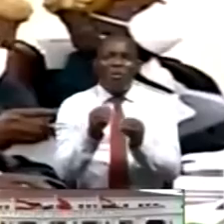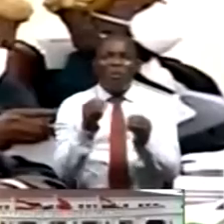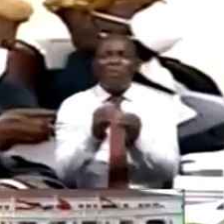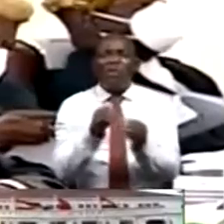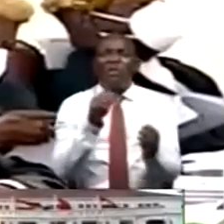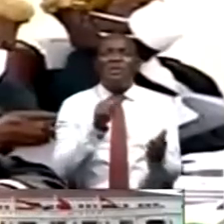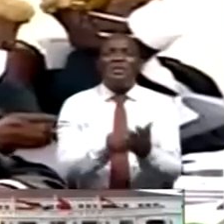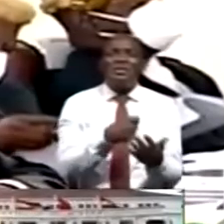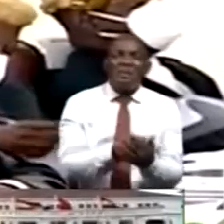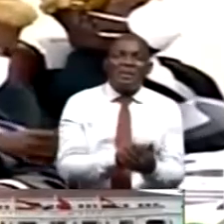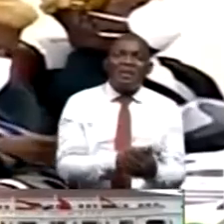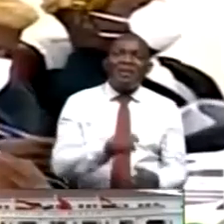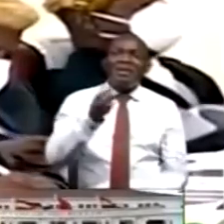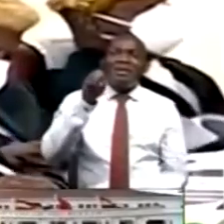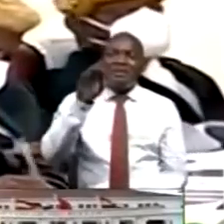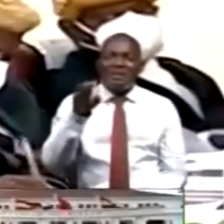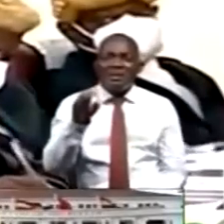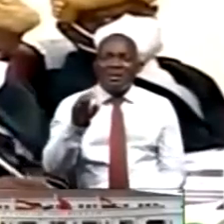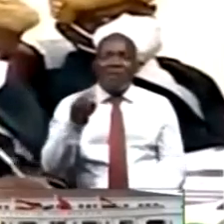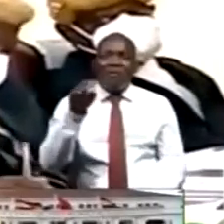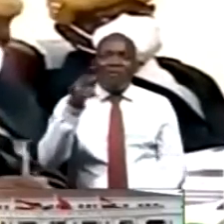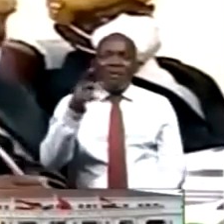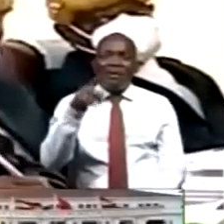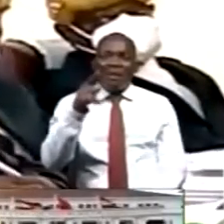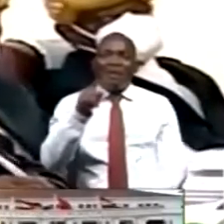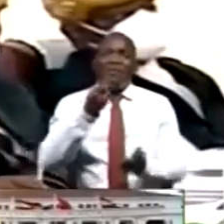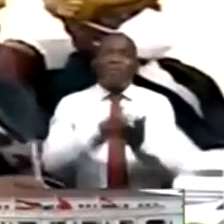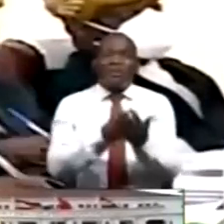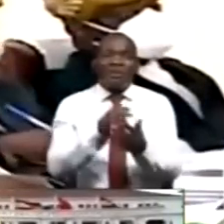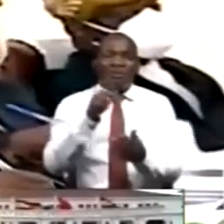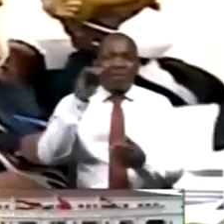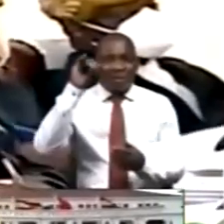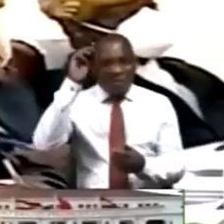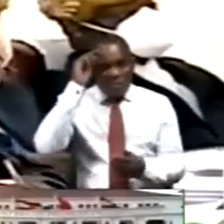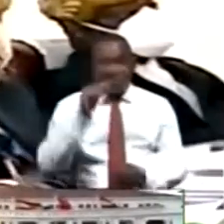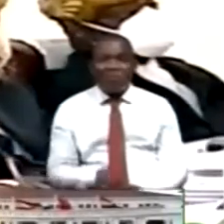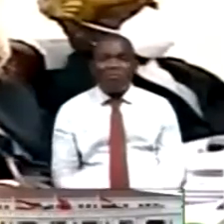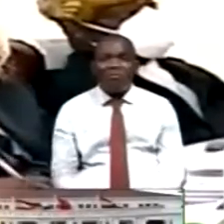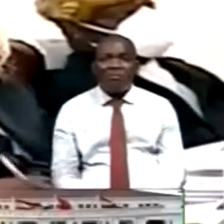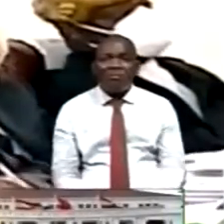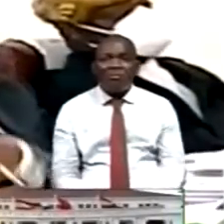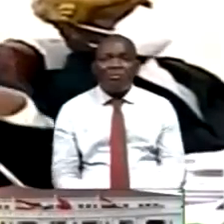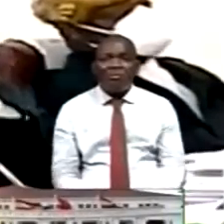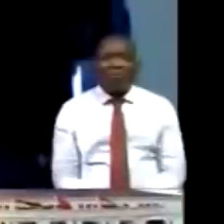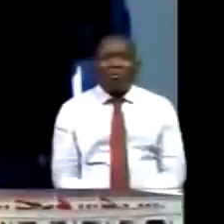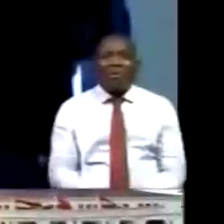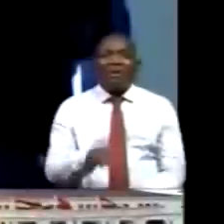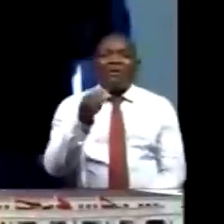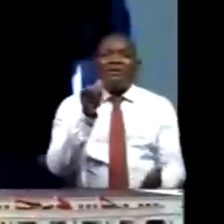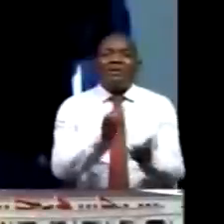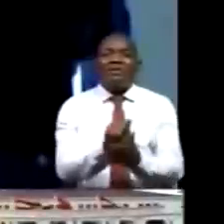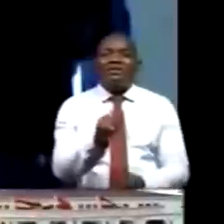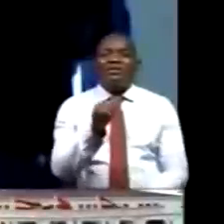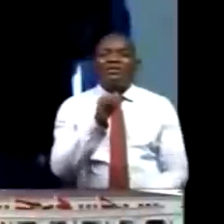first and second witnesses of the petitioner. I'm further putting it to you. That is not